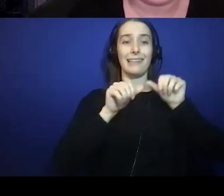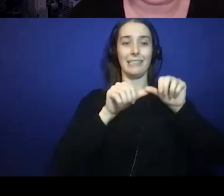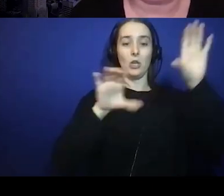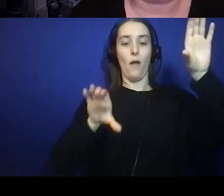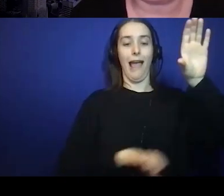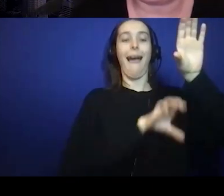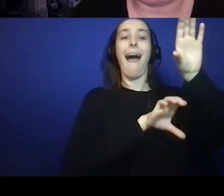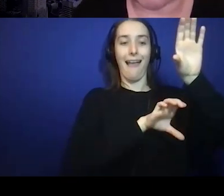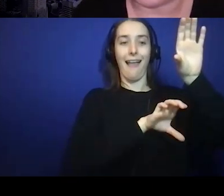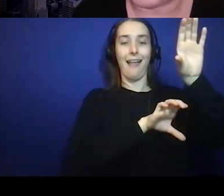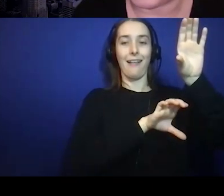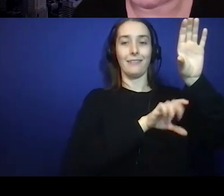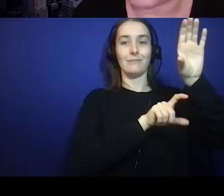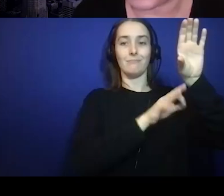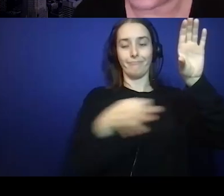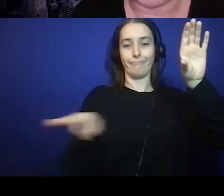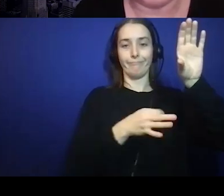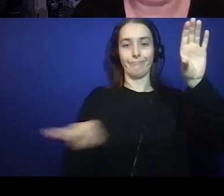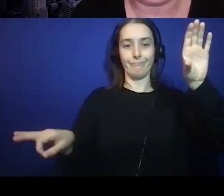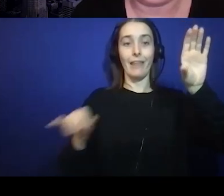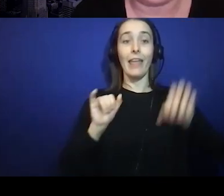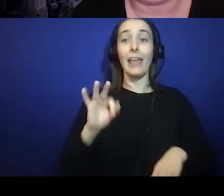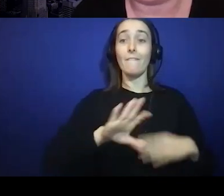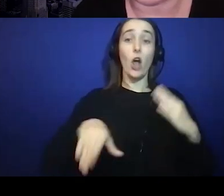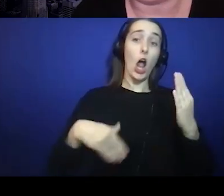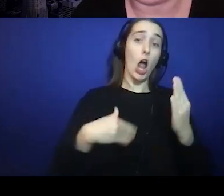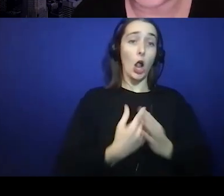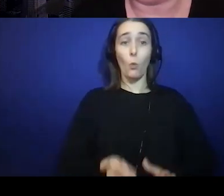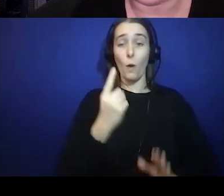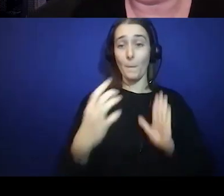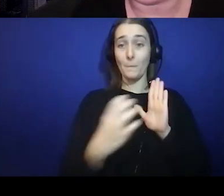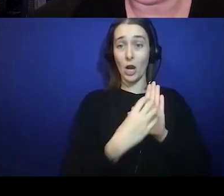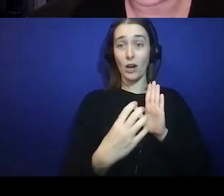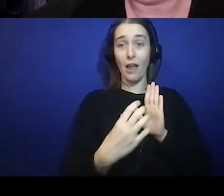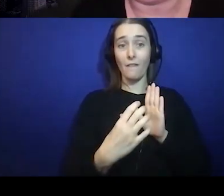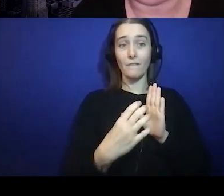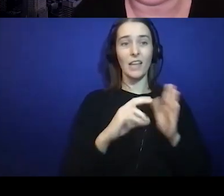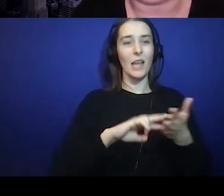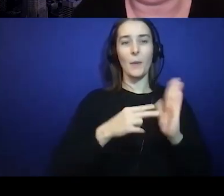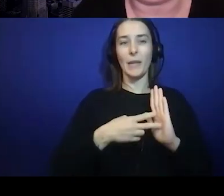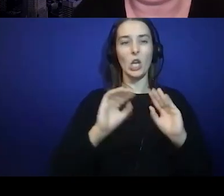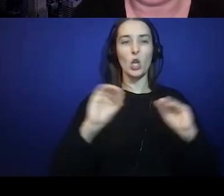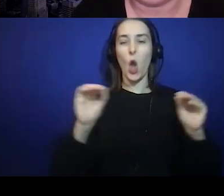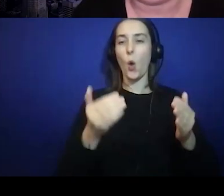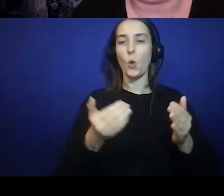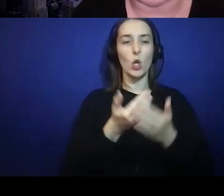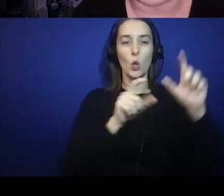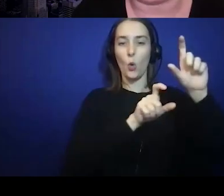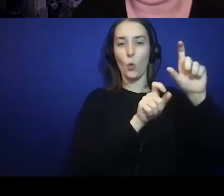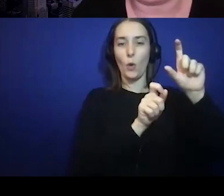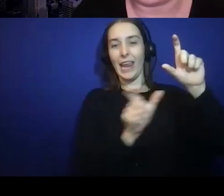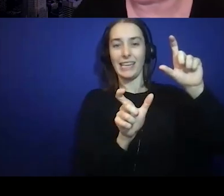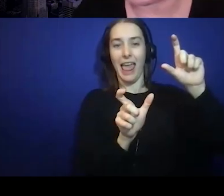here. If this would all have been in one paragraph, you just don't have a new indent. So notice that this